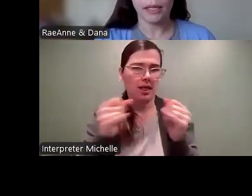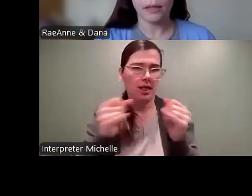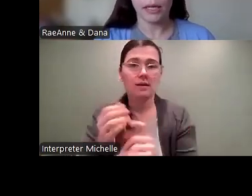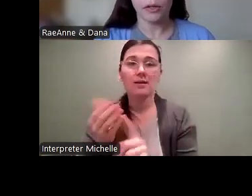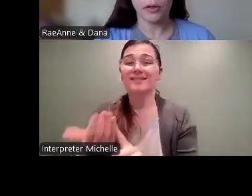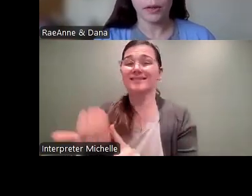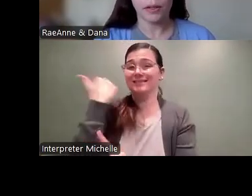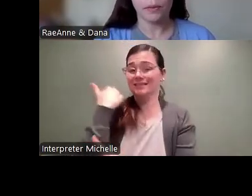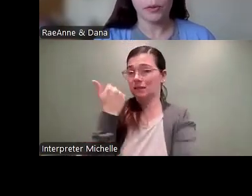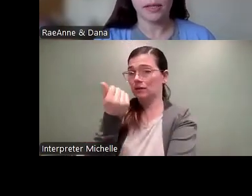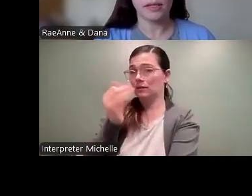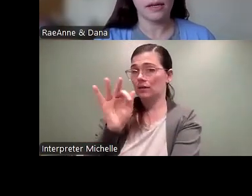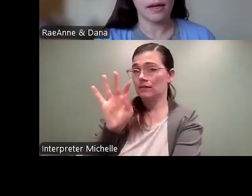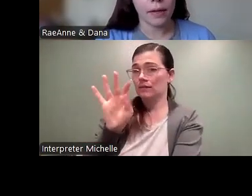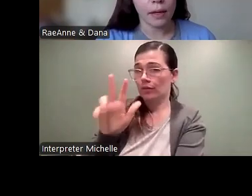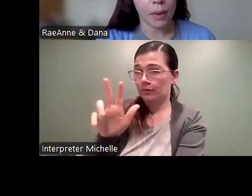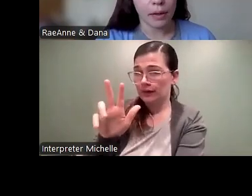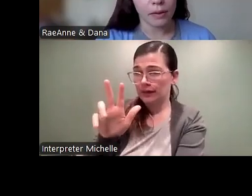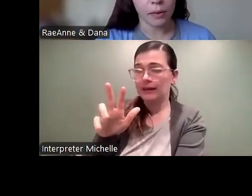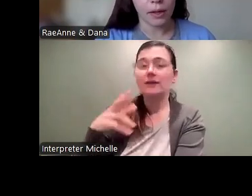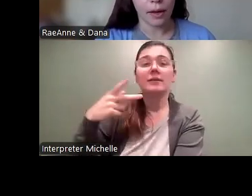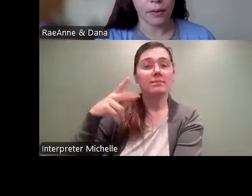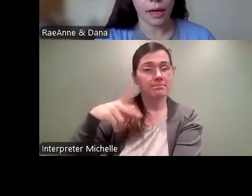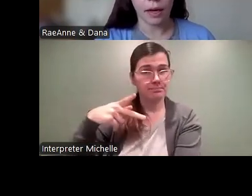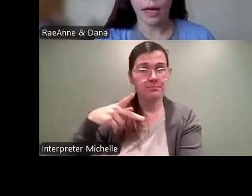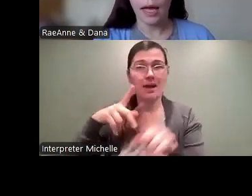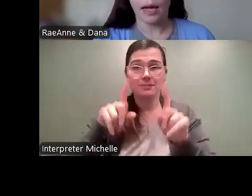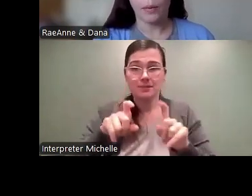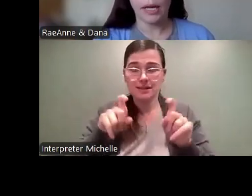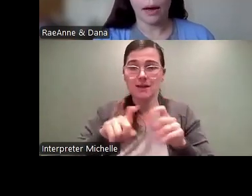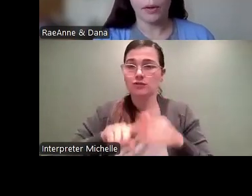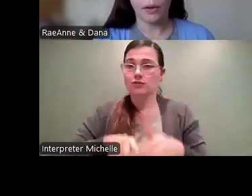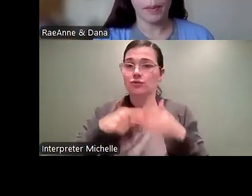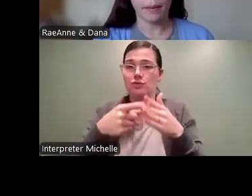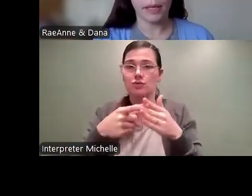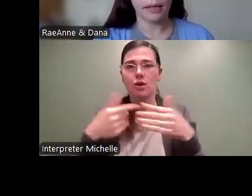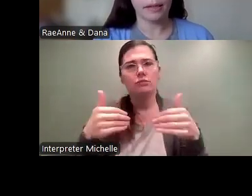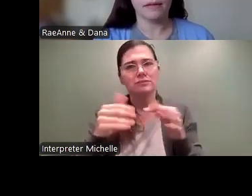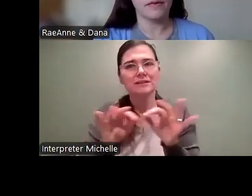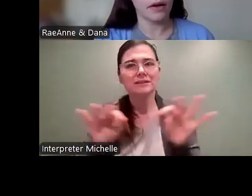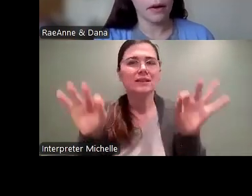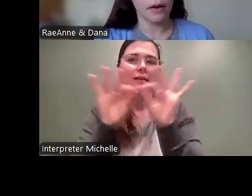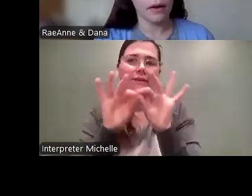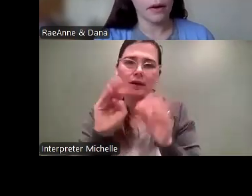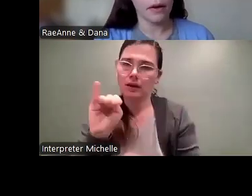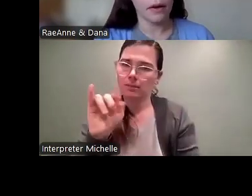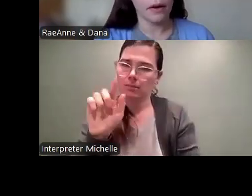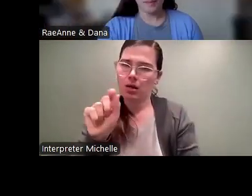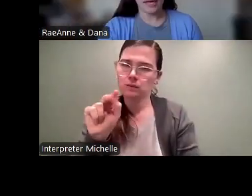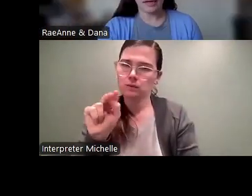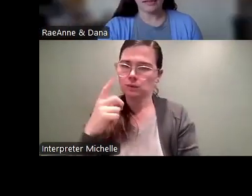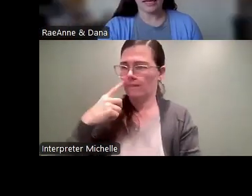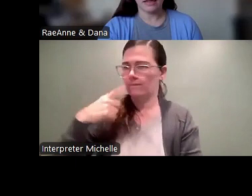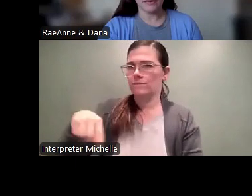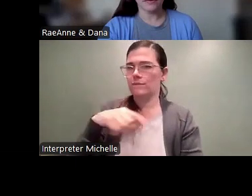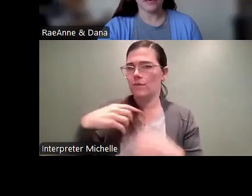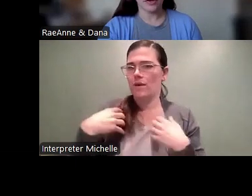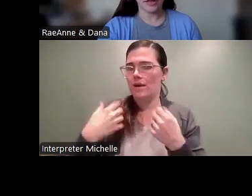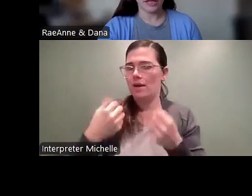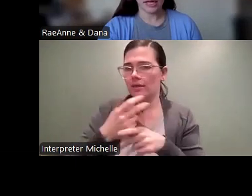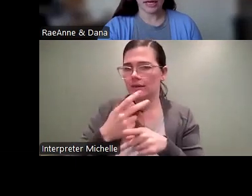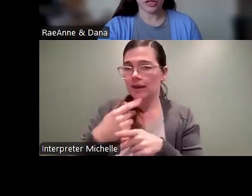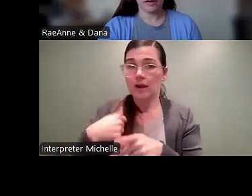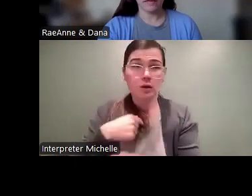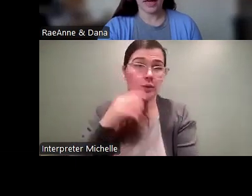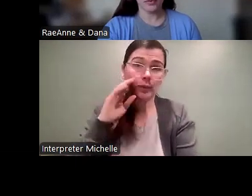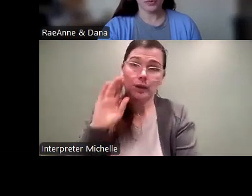Pap test was introduced, which was a significant milestone in healthcare, and we now know the Pap test is very important because it allows for